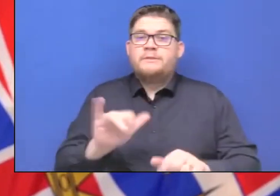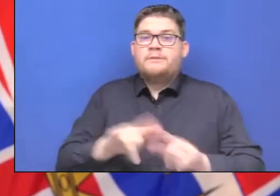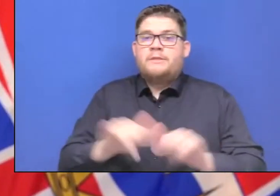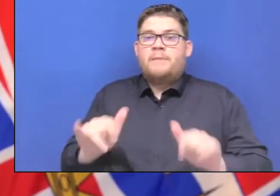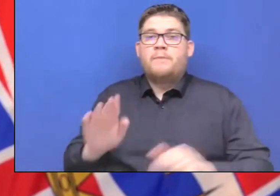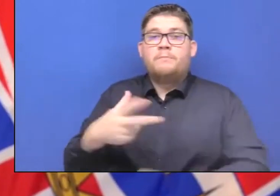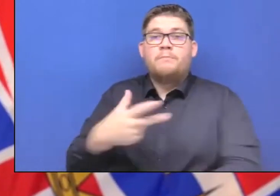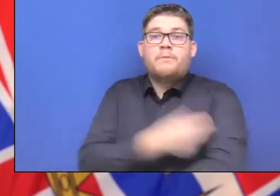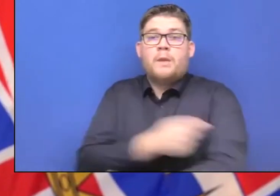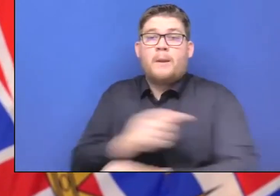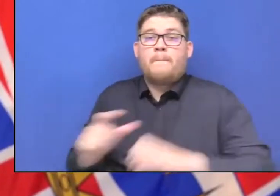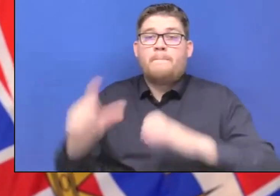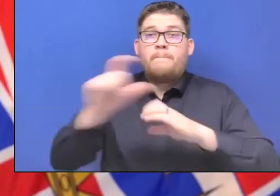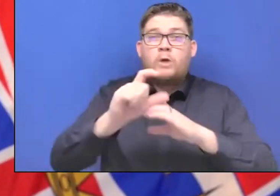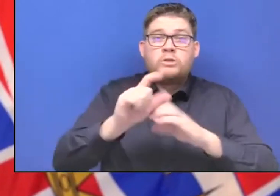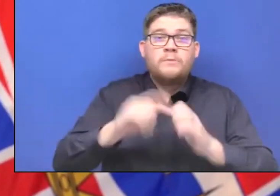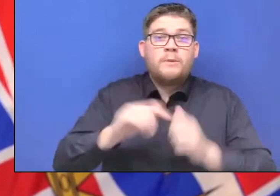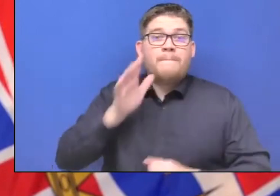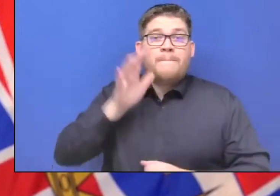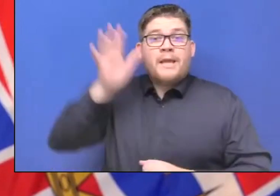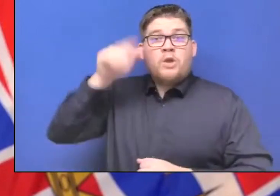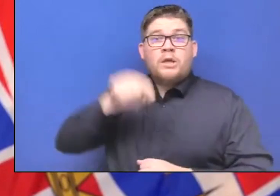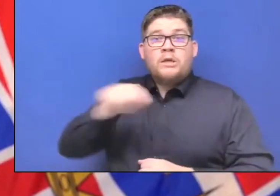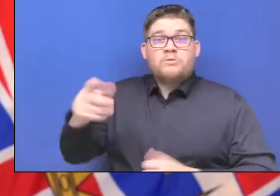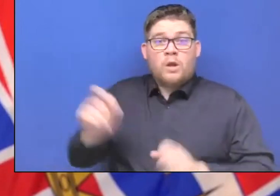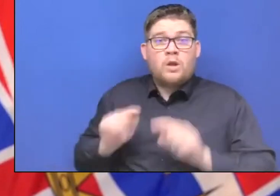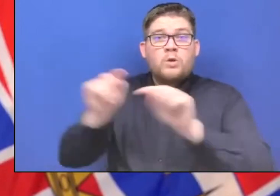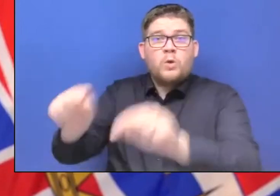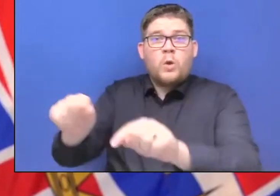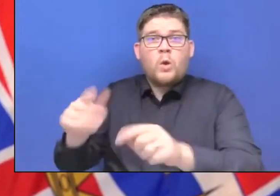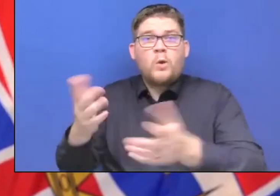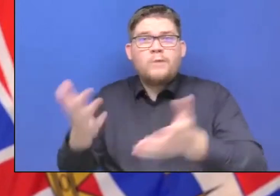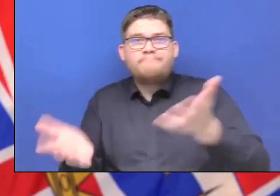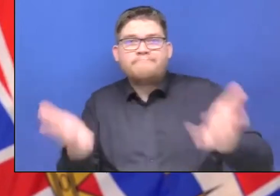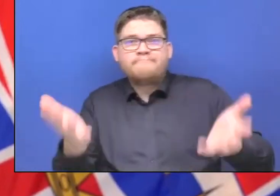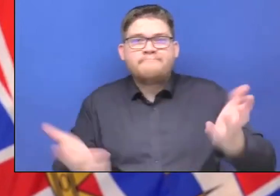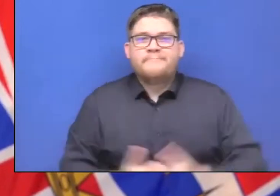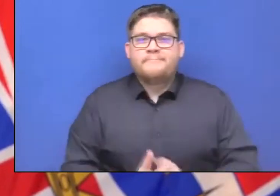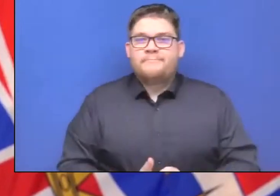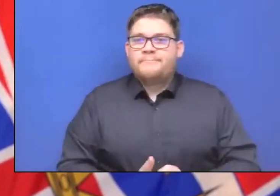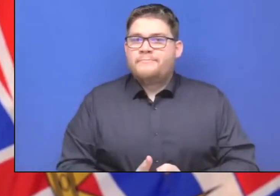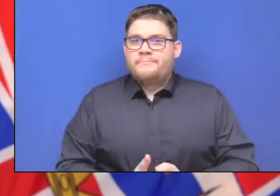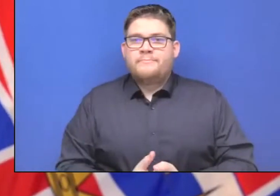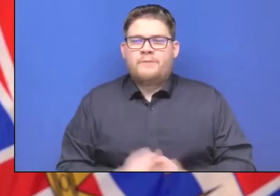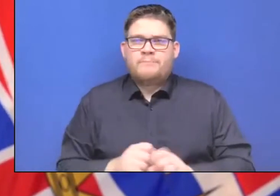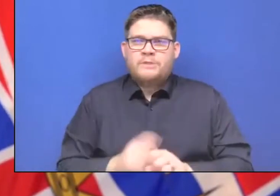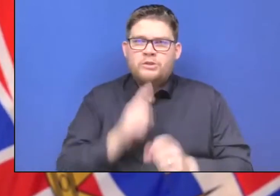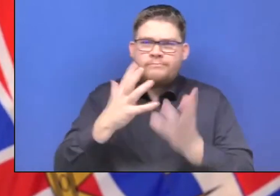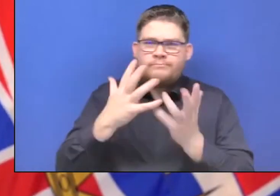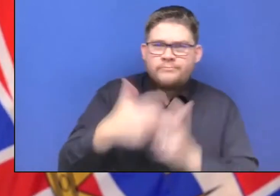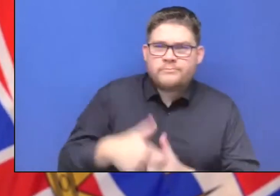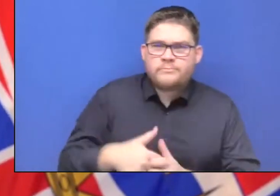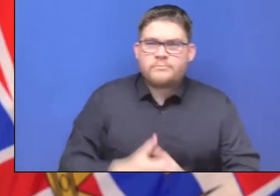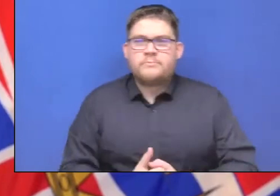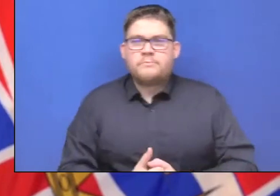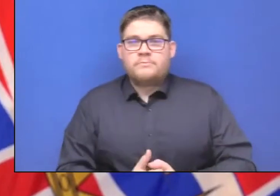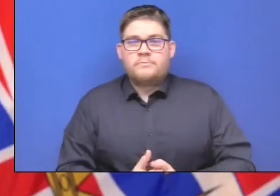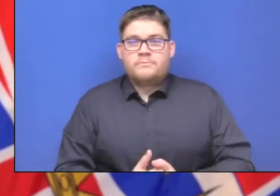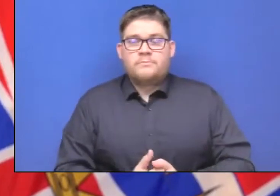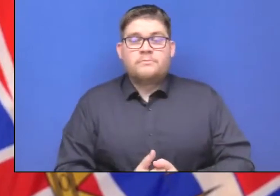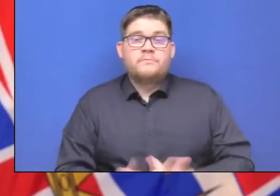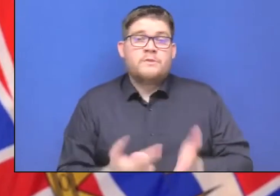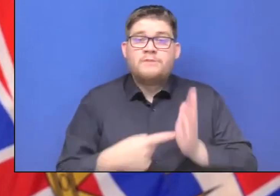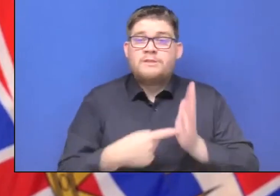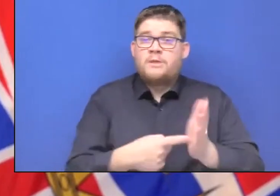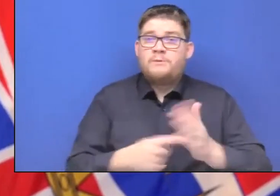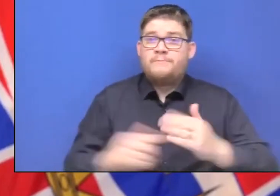for some of the people in our communities. So in some cases, if I think of a number of our First Nations communities,